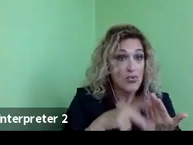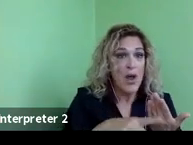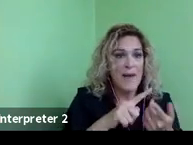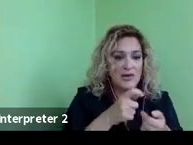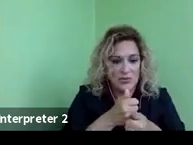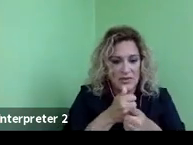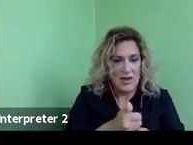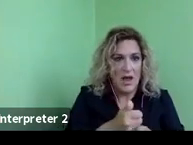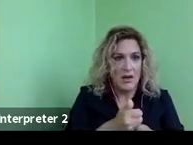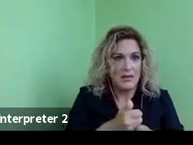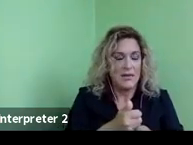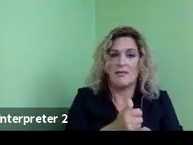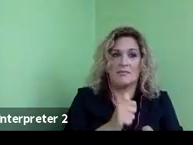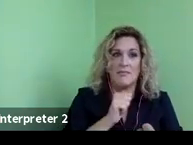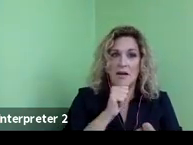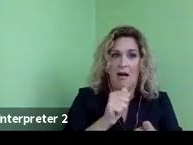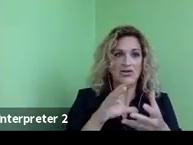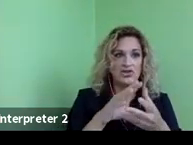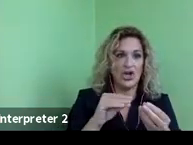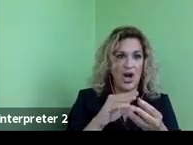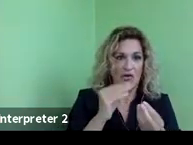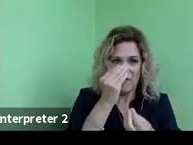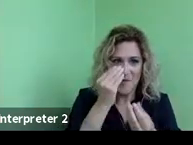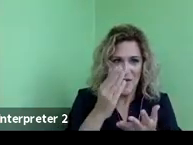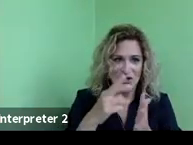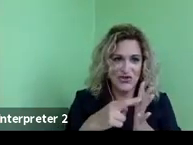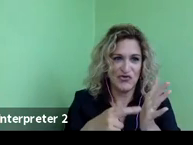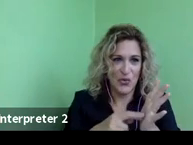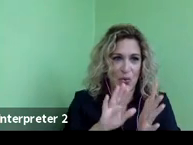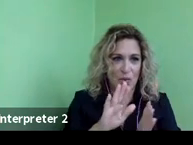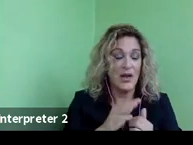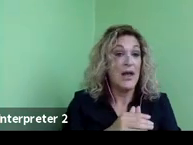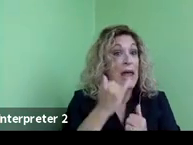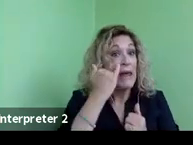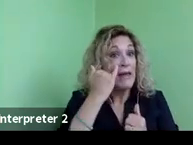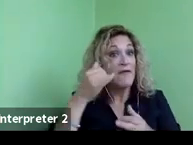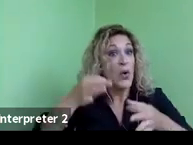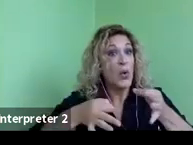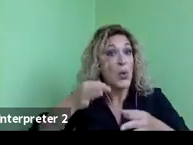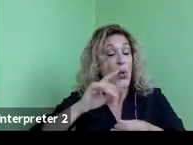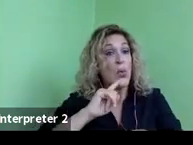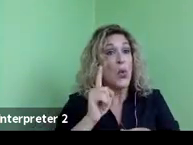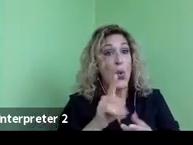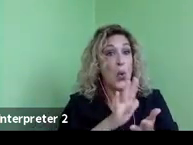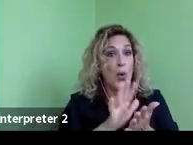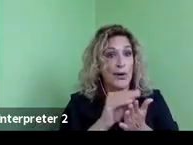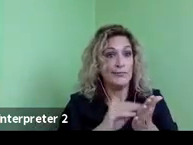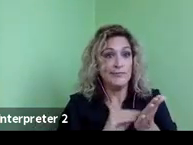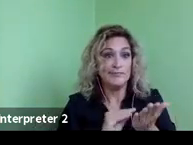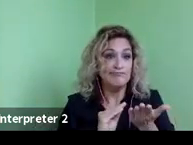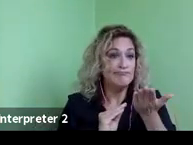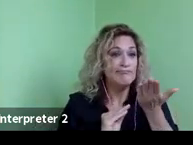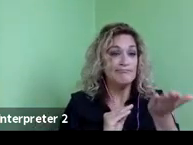non-disclosure rule. If a court demands the information, if there is a court order for that information, that is the